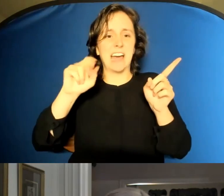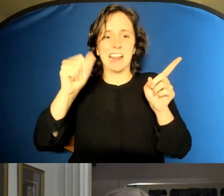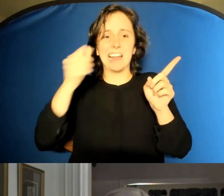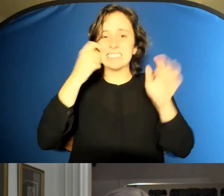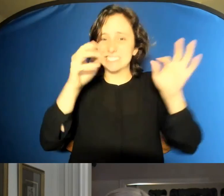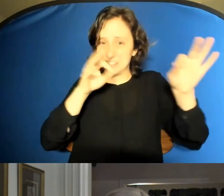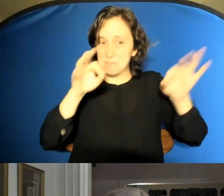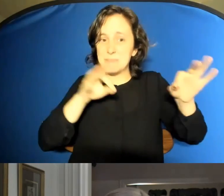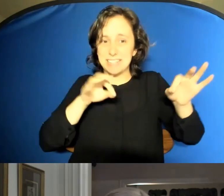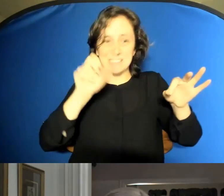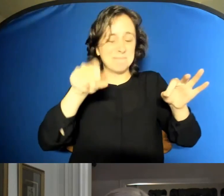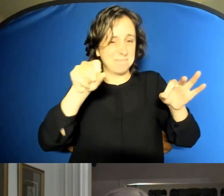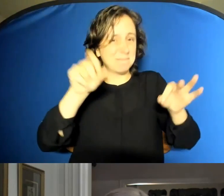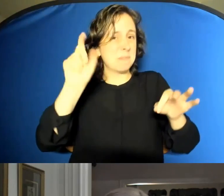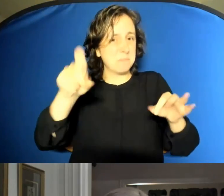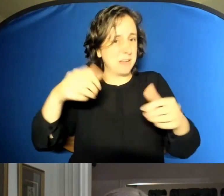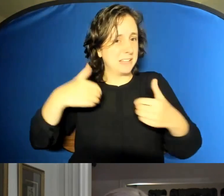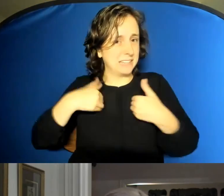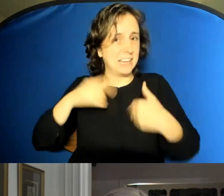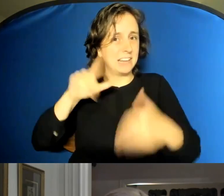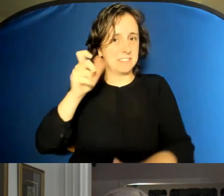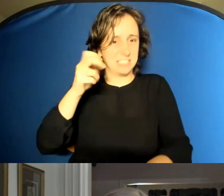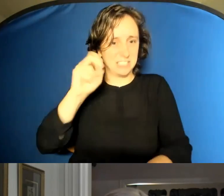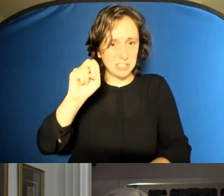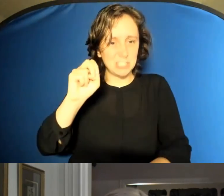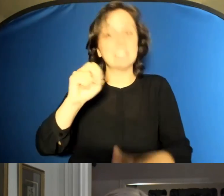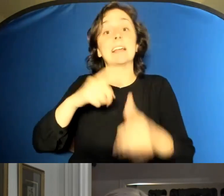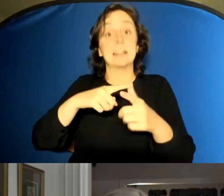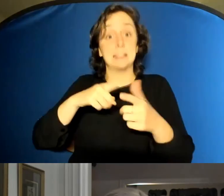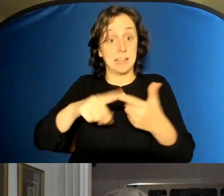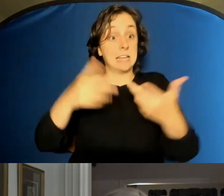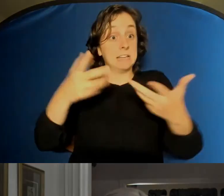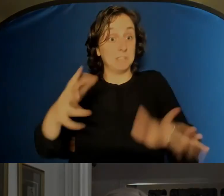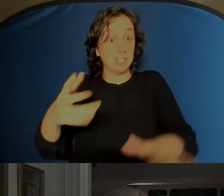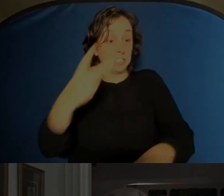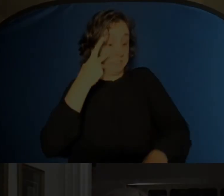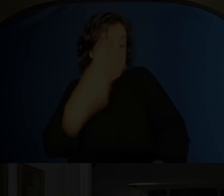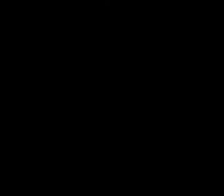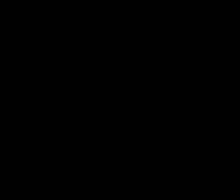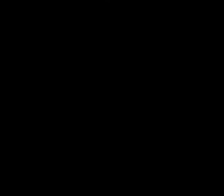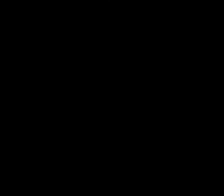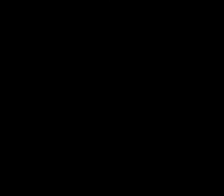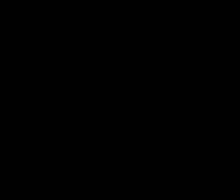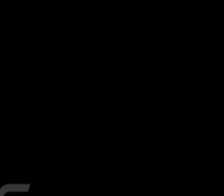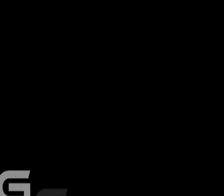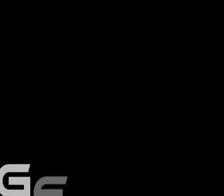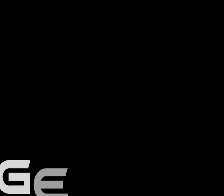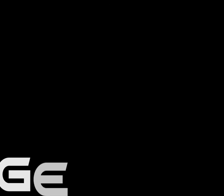be able to even be eligible to get tested, and that's a real thing.